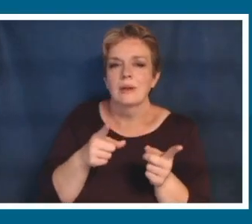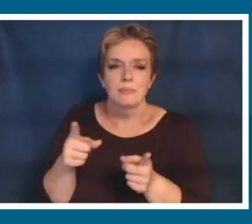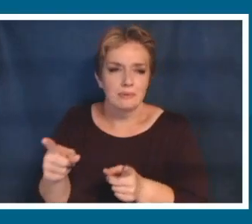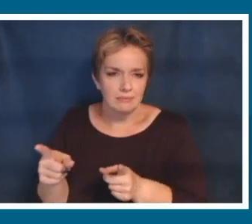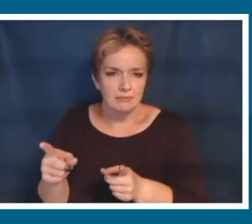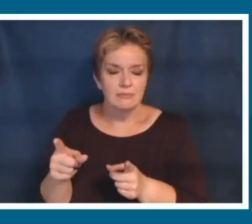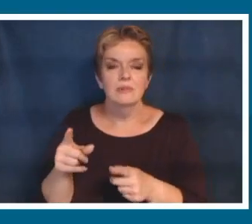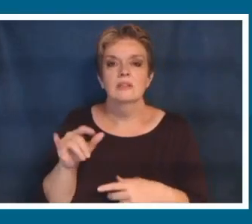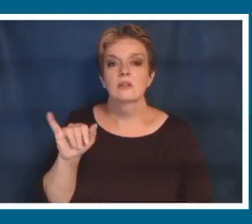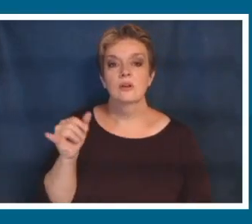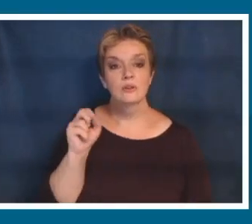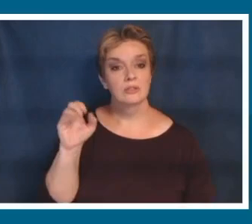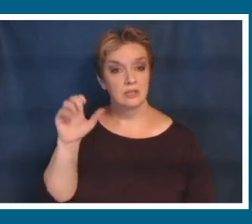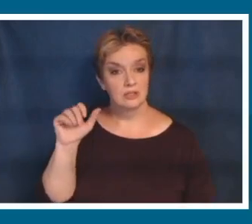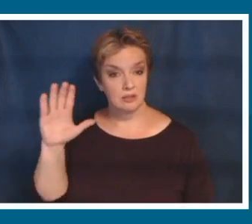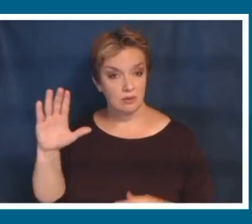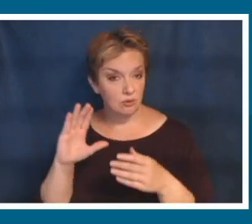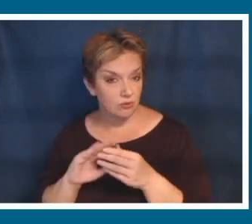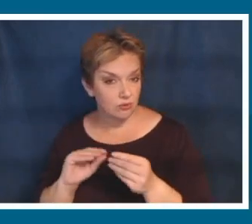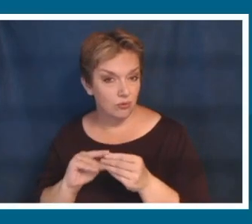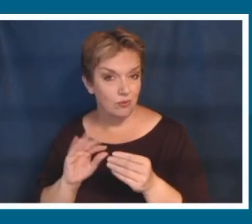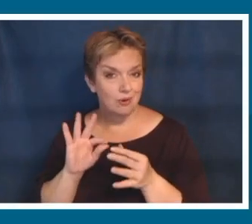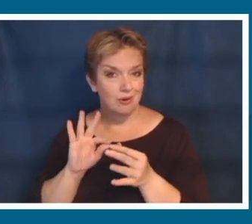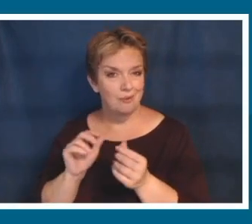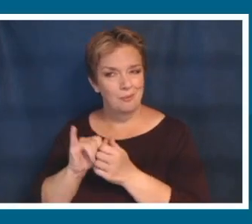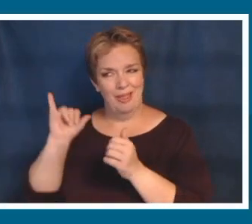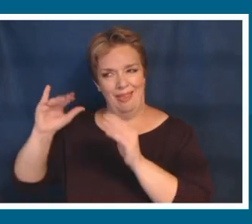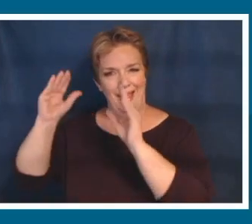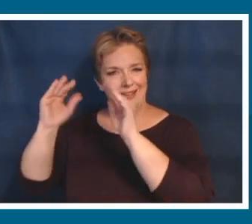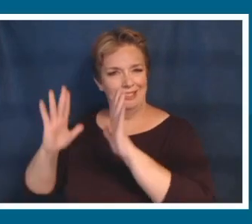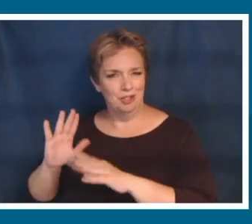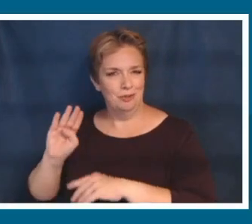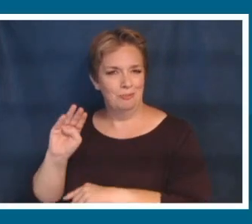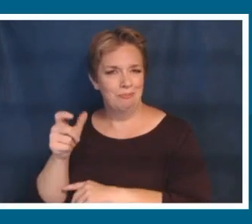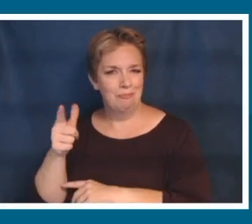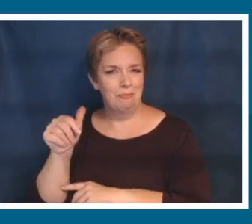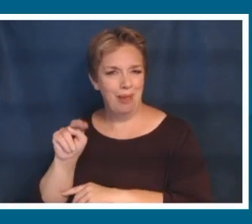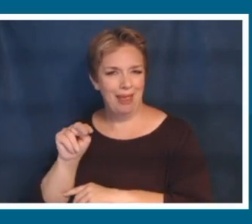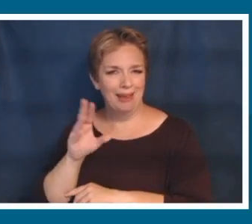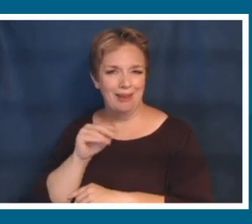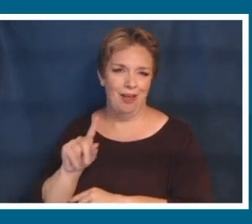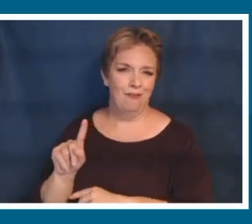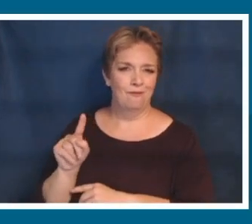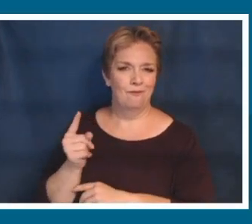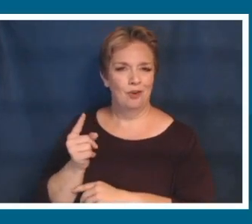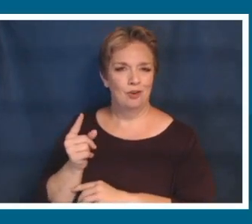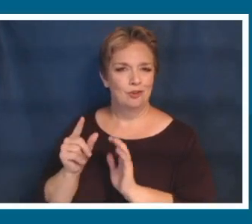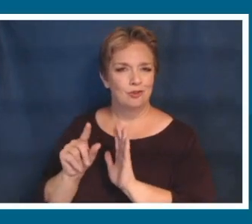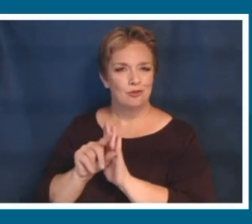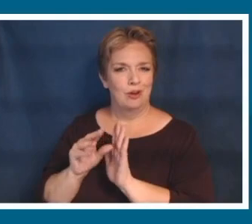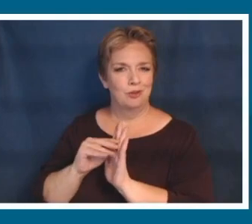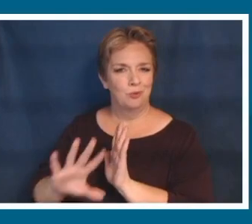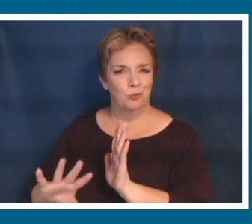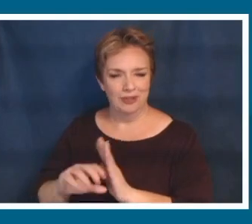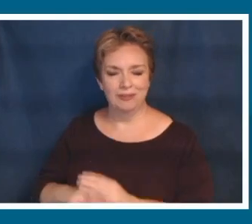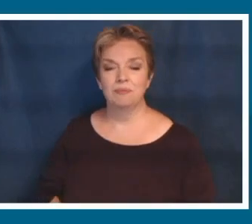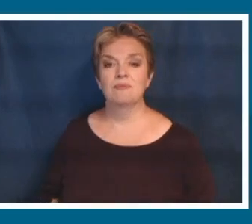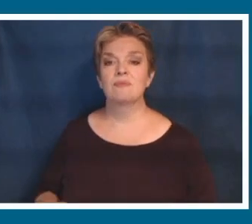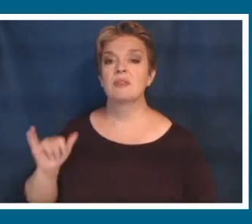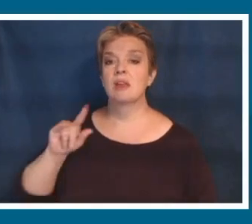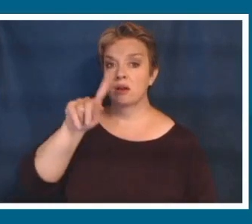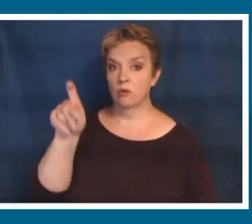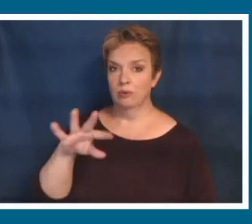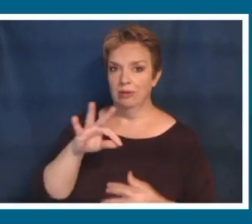Jessica's story related to Megan and her first graders. The question is related to curriculum challenges. Have any of